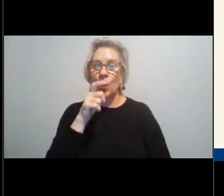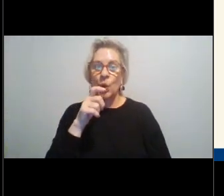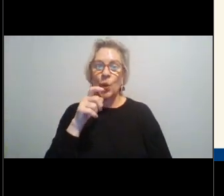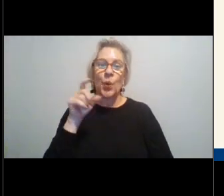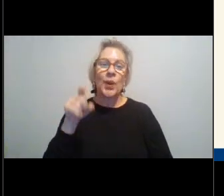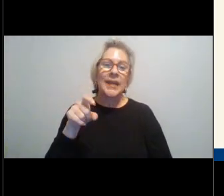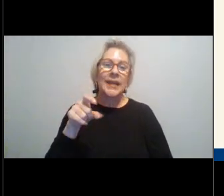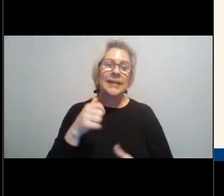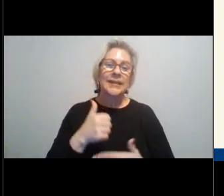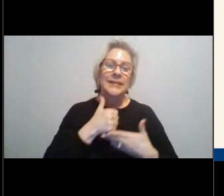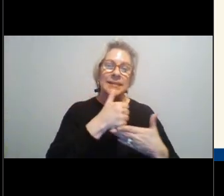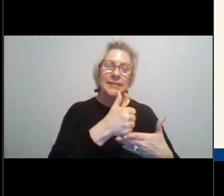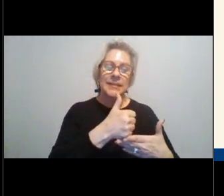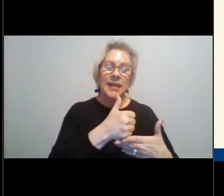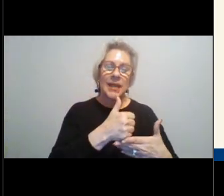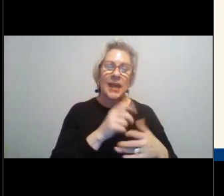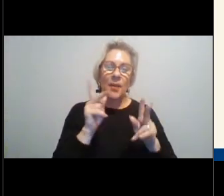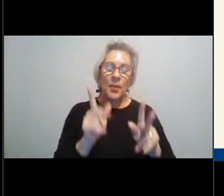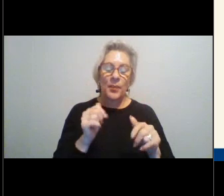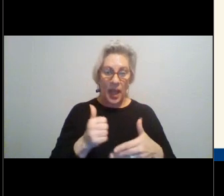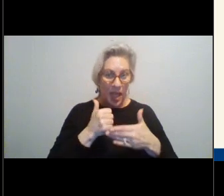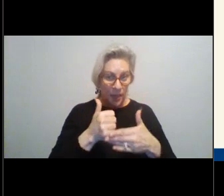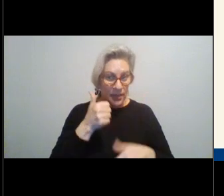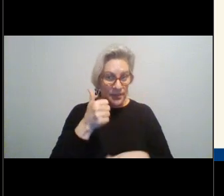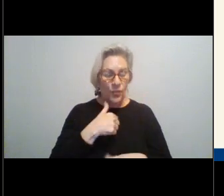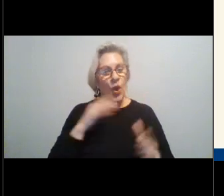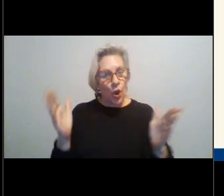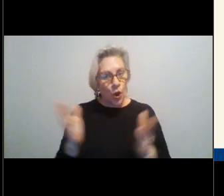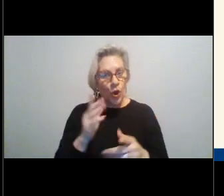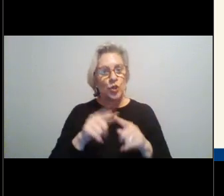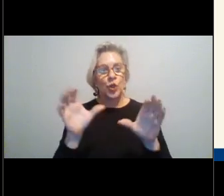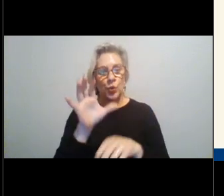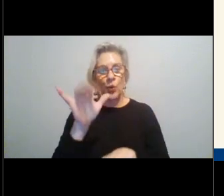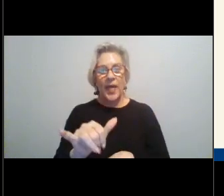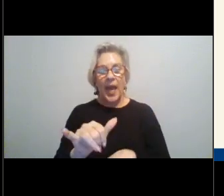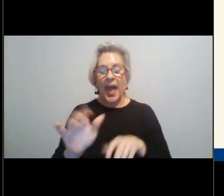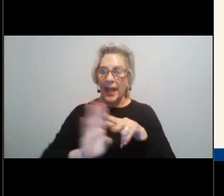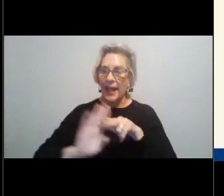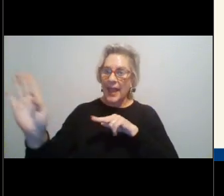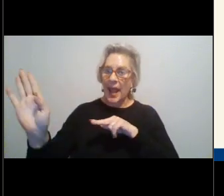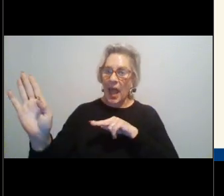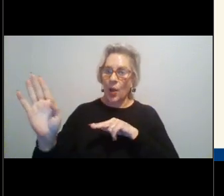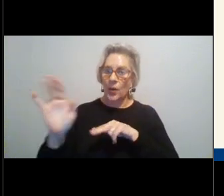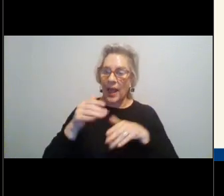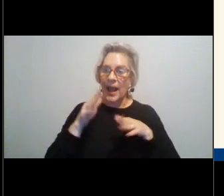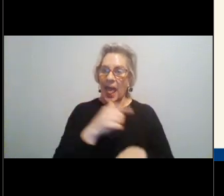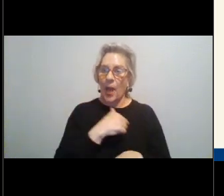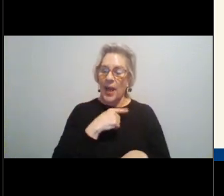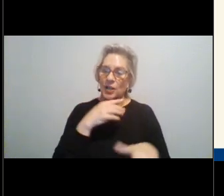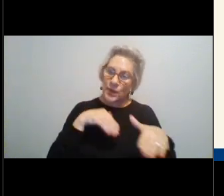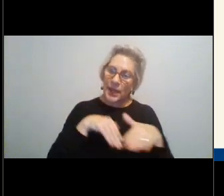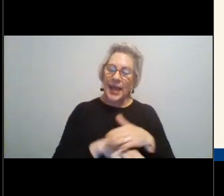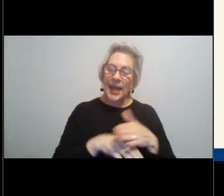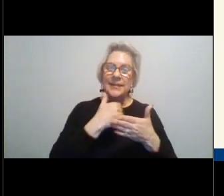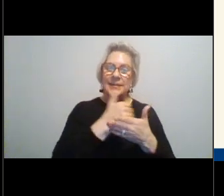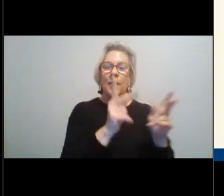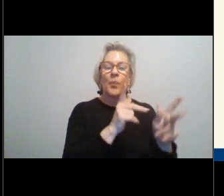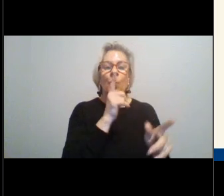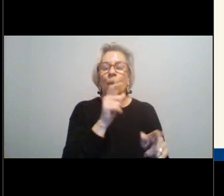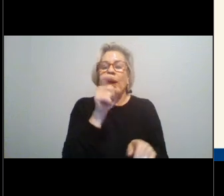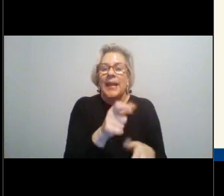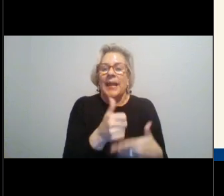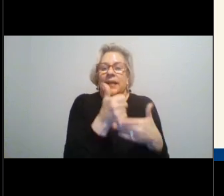assistance. And if people can help themselves, we encourage people to help themselves and get out. So that can allow us to get in and assist people that do